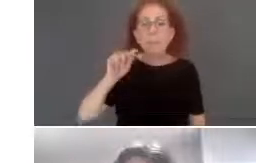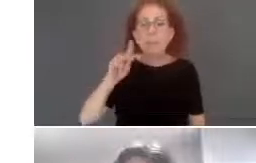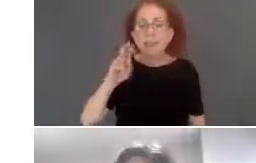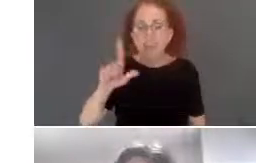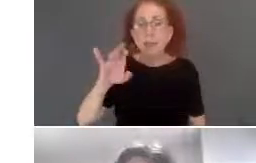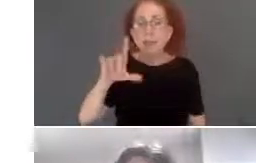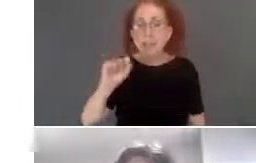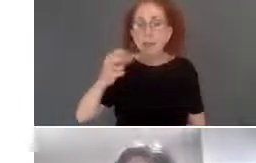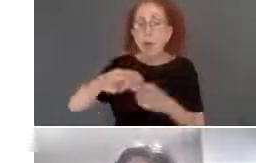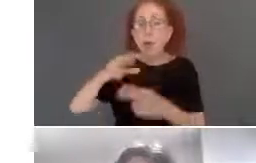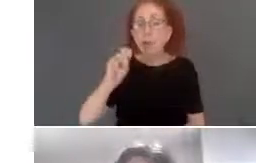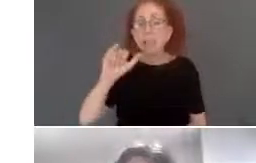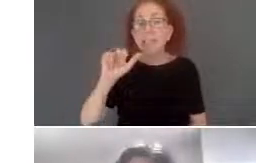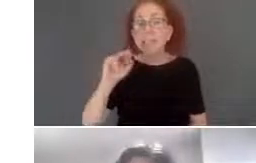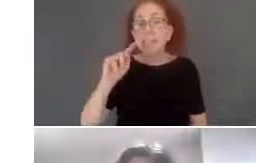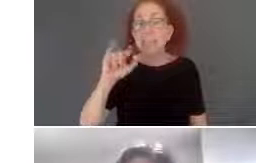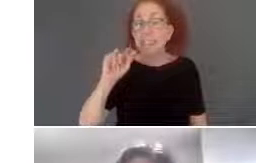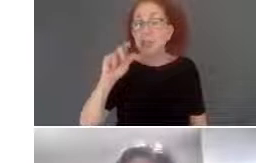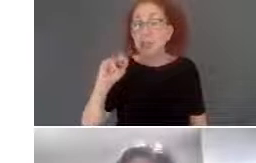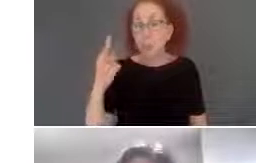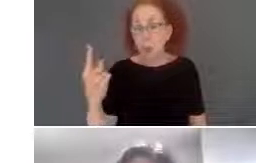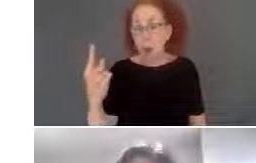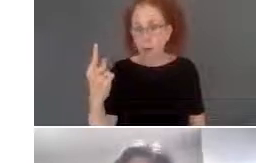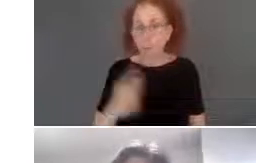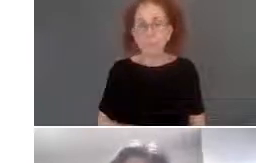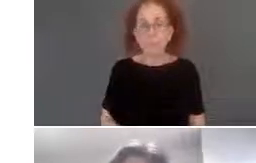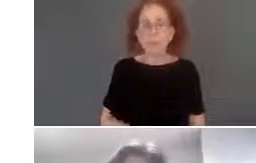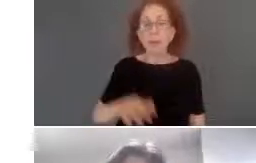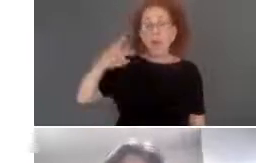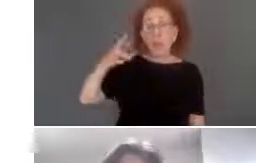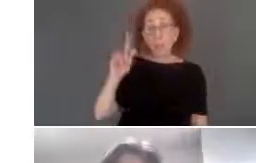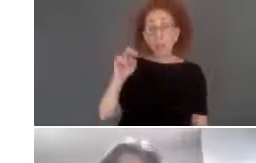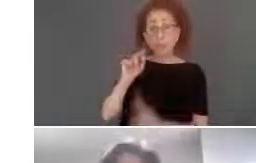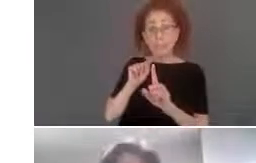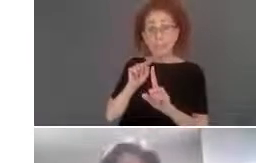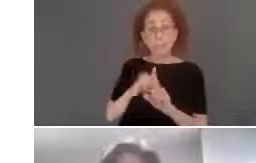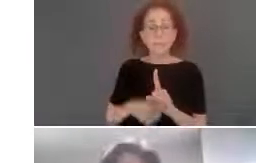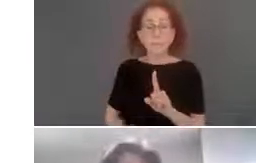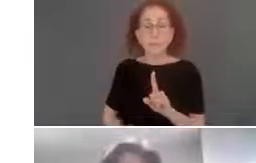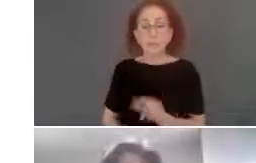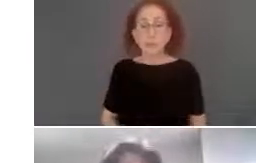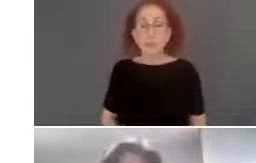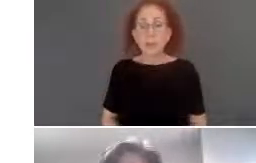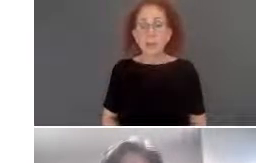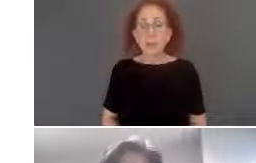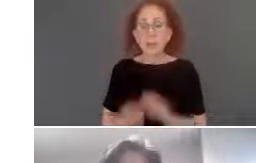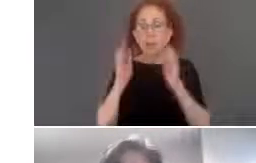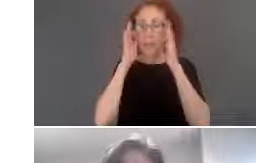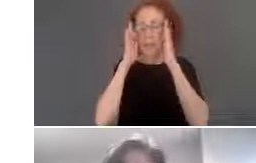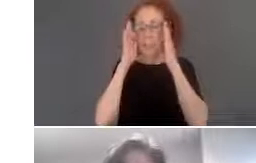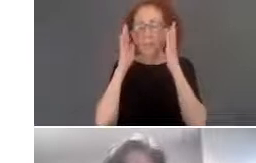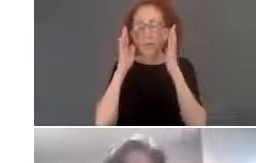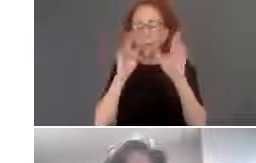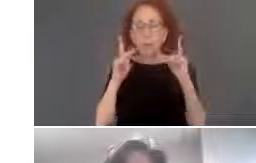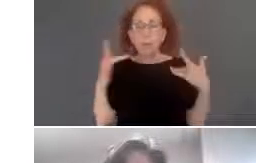syncytin-1. And these actually are, and the thought was, if the